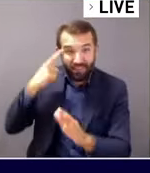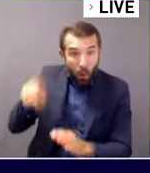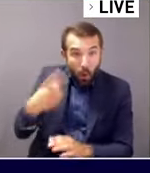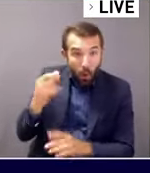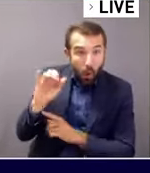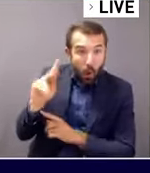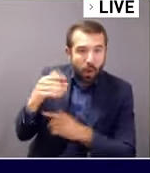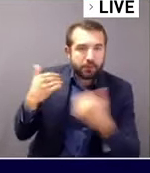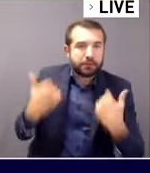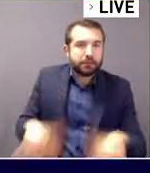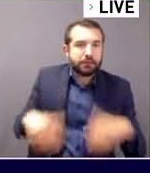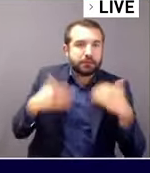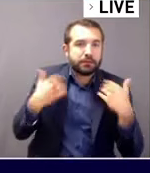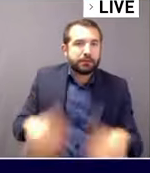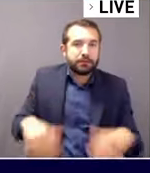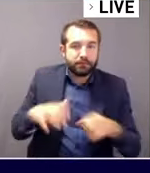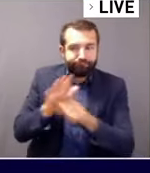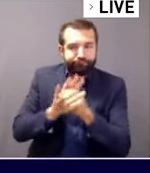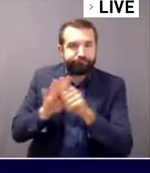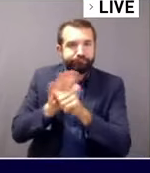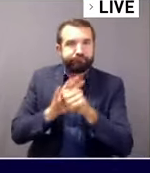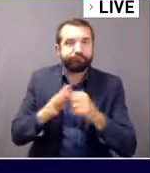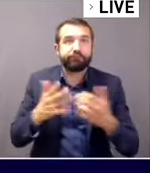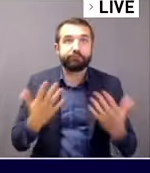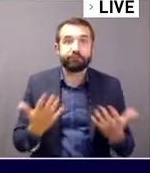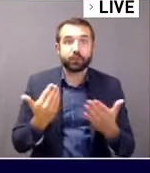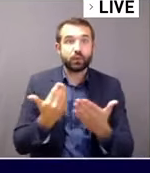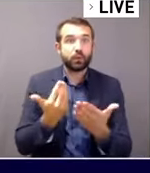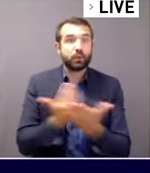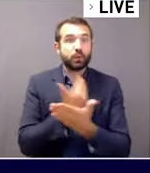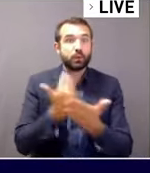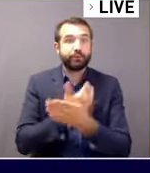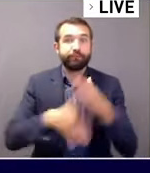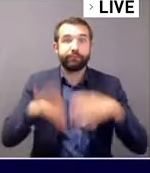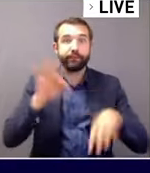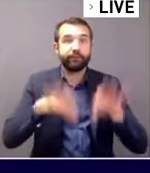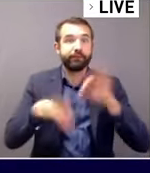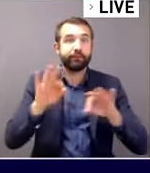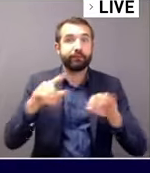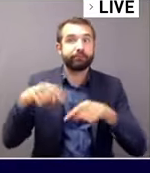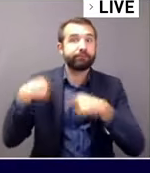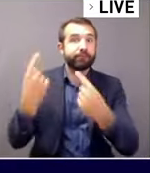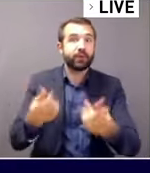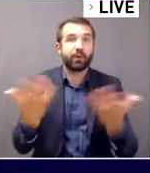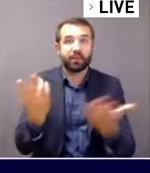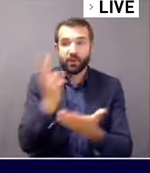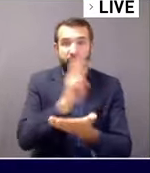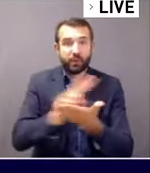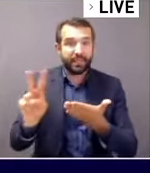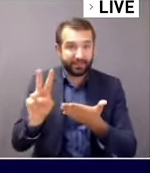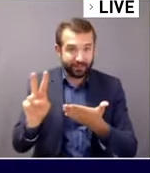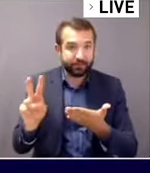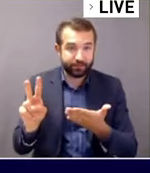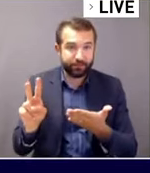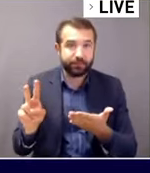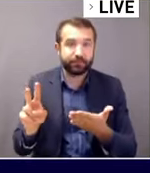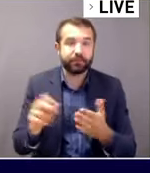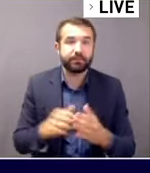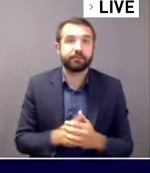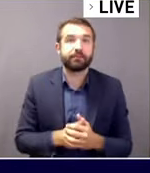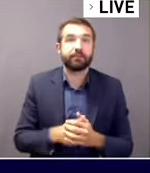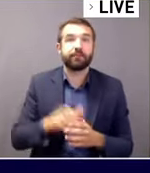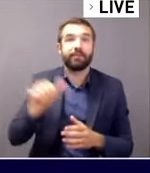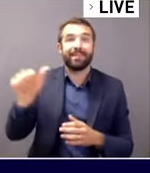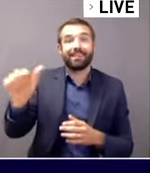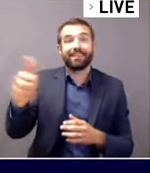new cases of COVID-19 in York County over the past 14 days is now 7.5 cases for